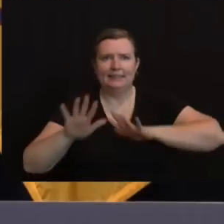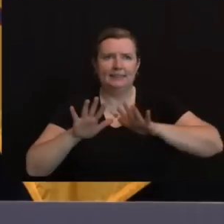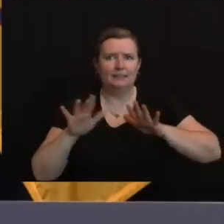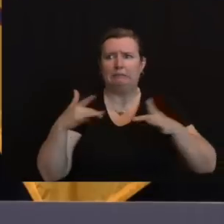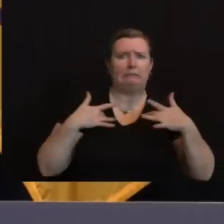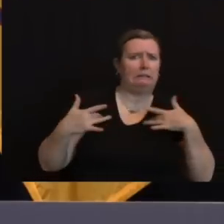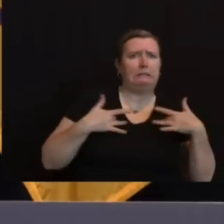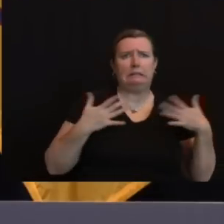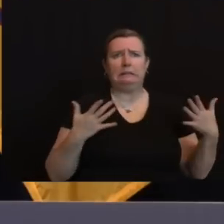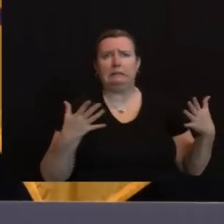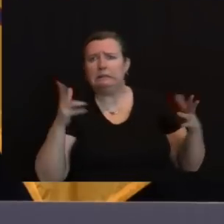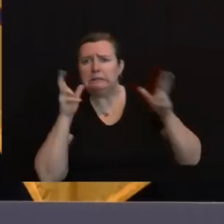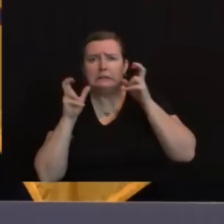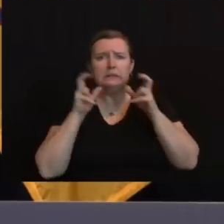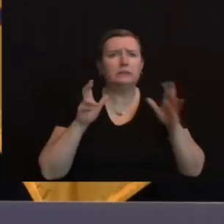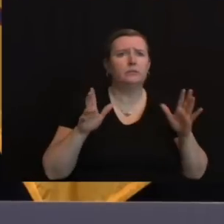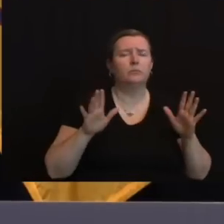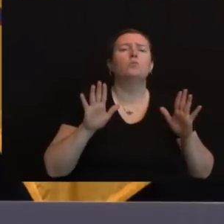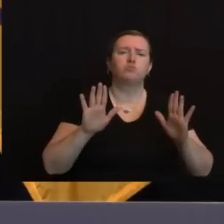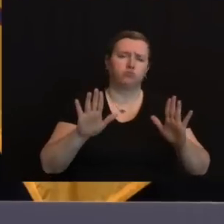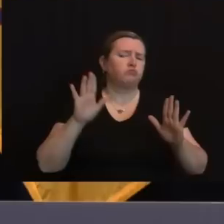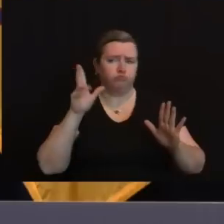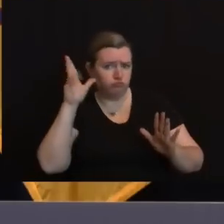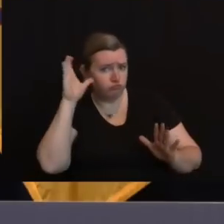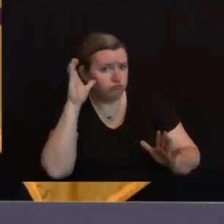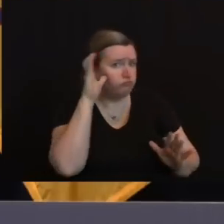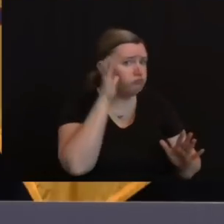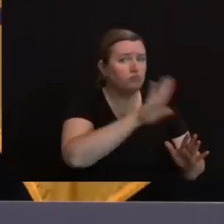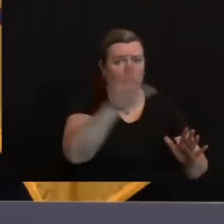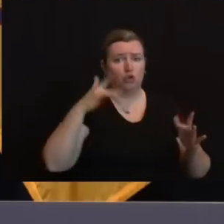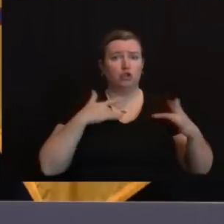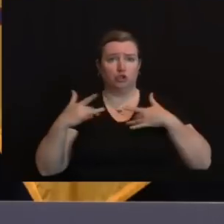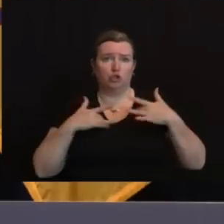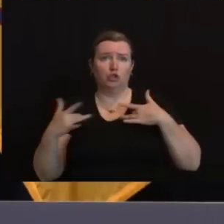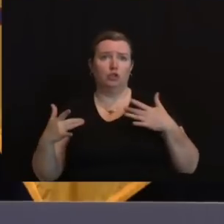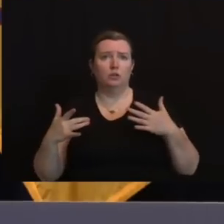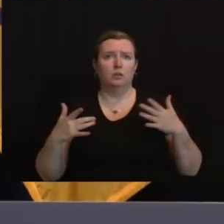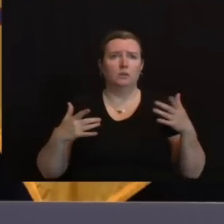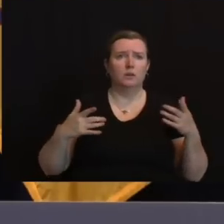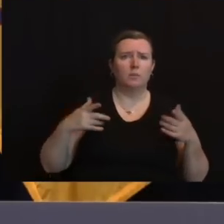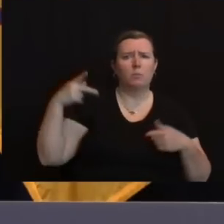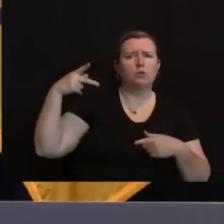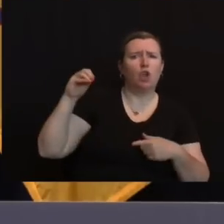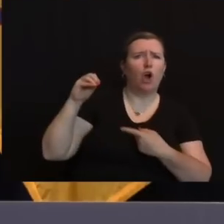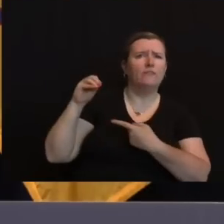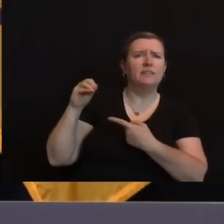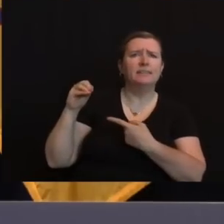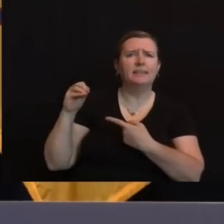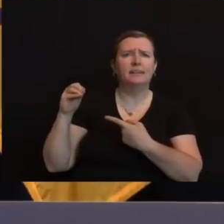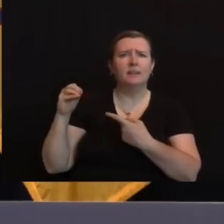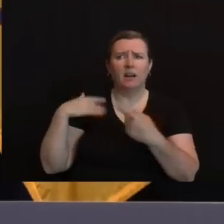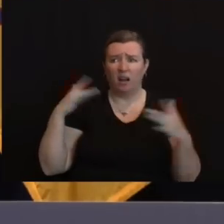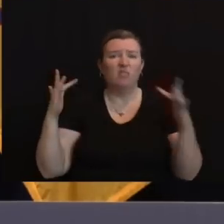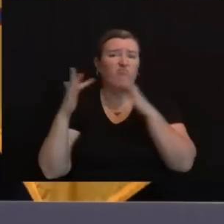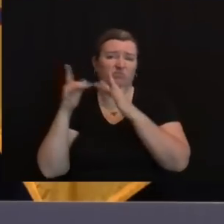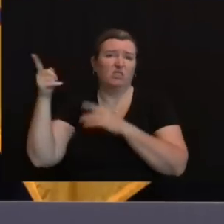heard very seriously, and we try to run them down, whether it's with the U.S. Postal Service, with whom we're on regularly, or